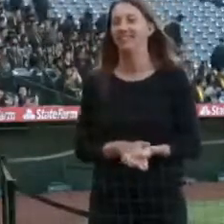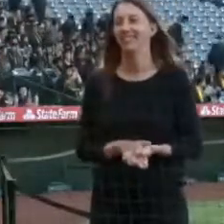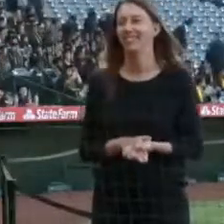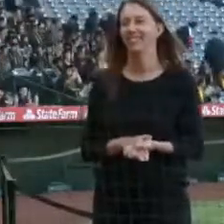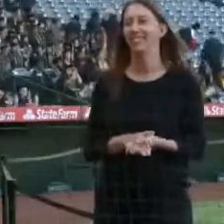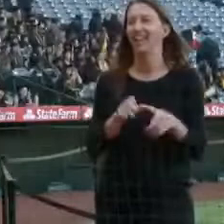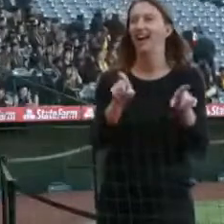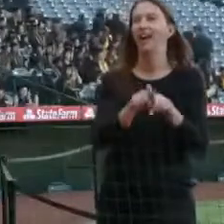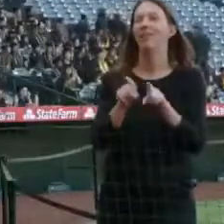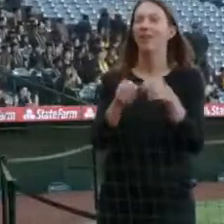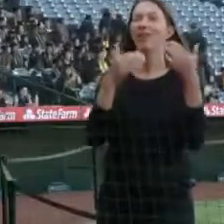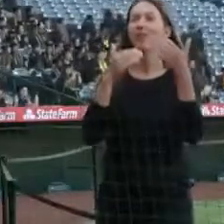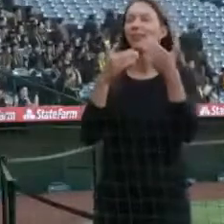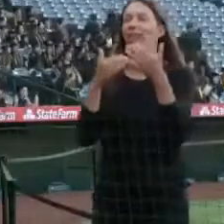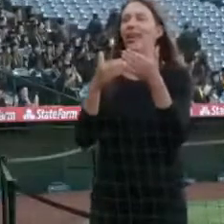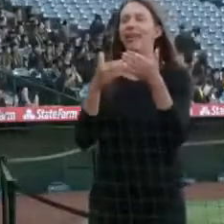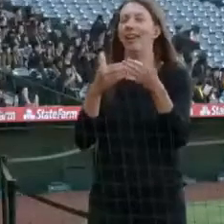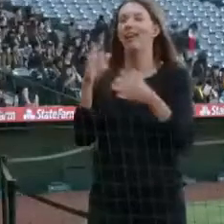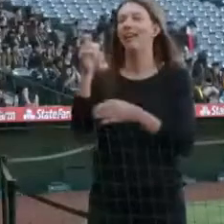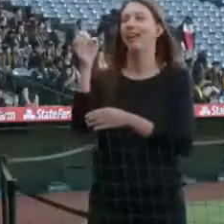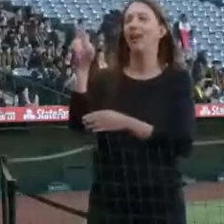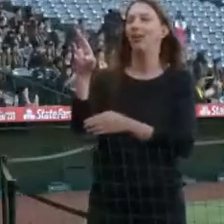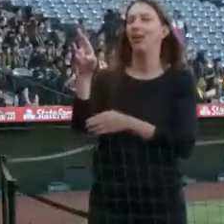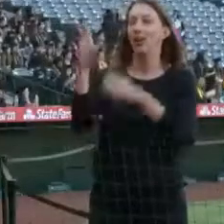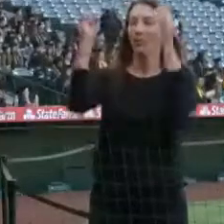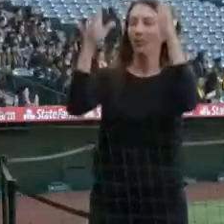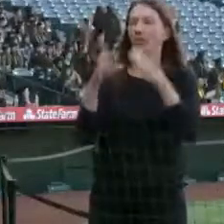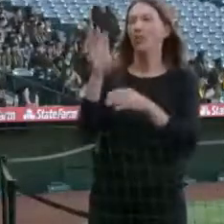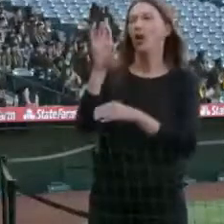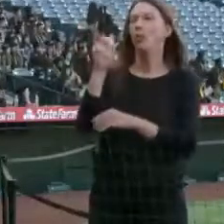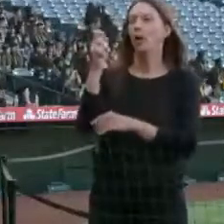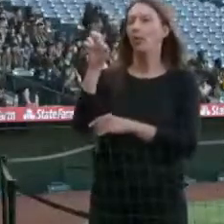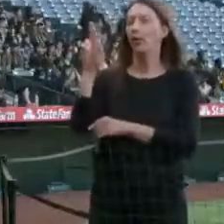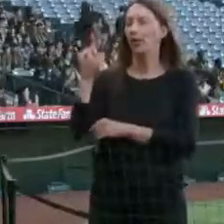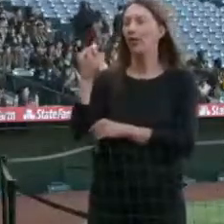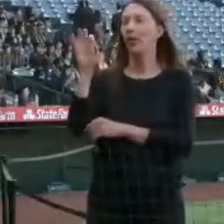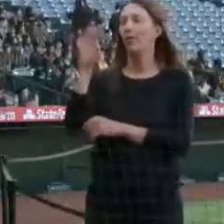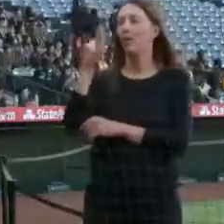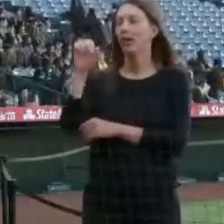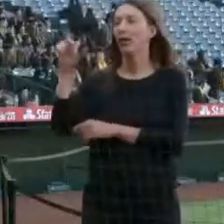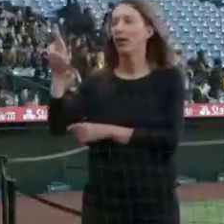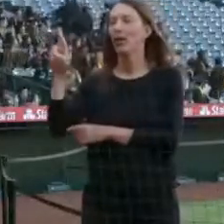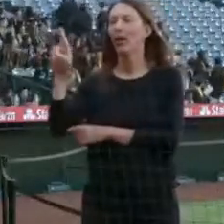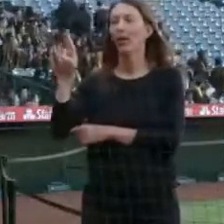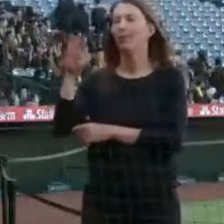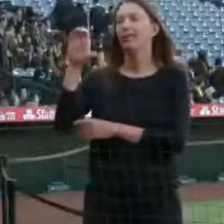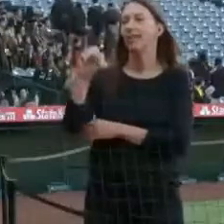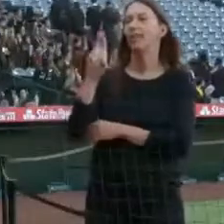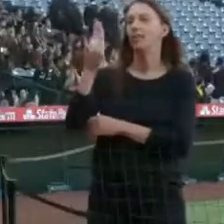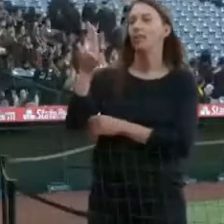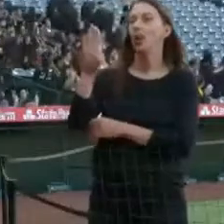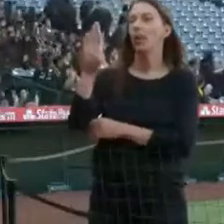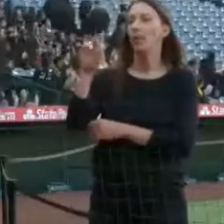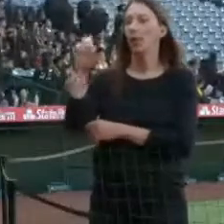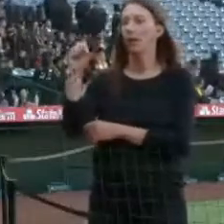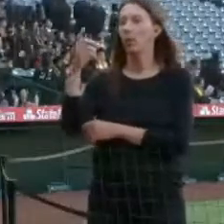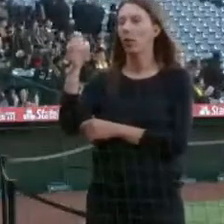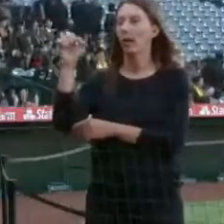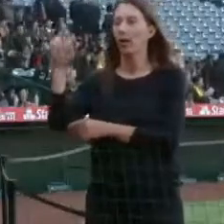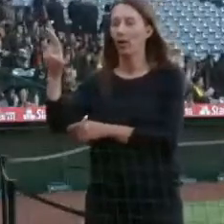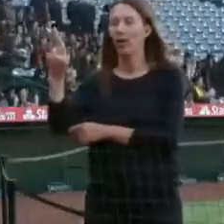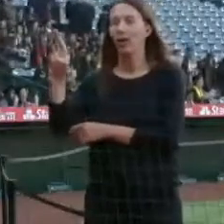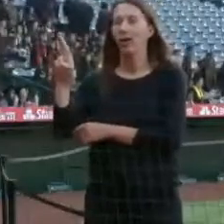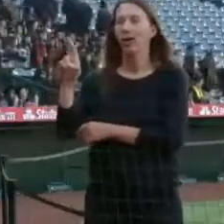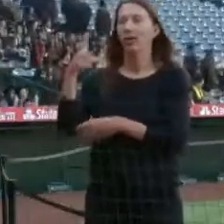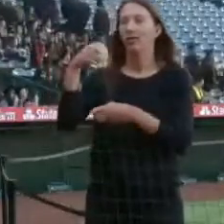also like to thank our conductor, Professor Robert Freer, and the CSU Brass Choir, composed of advanced brass students